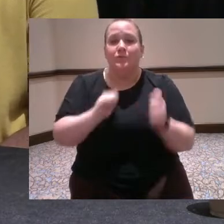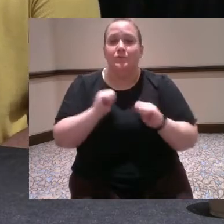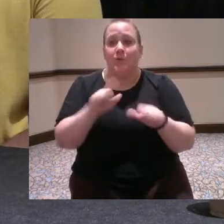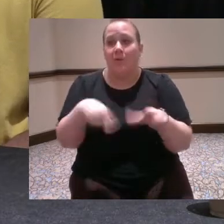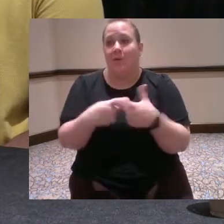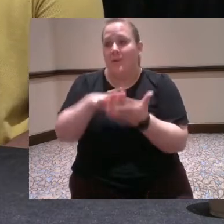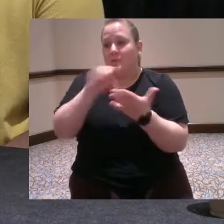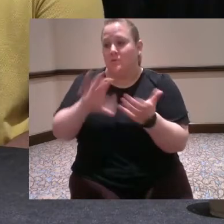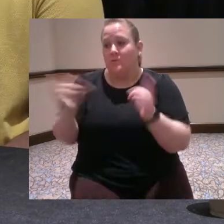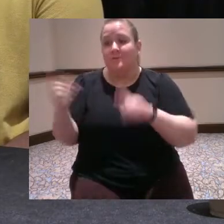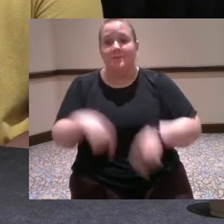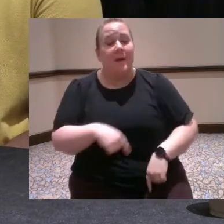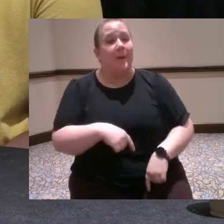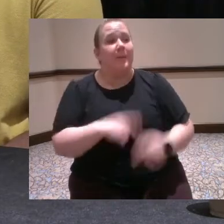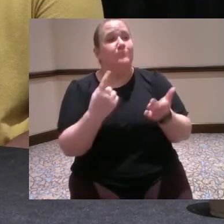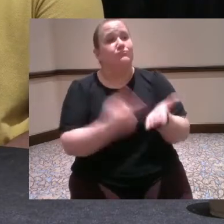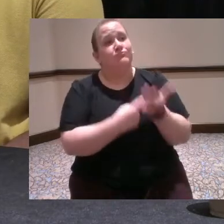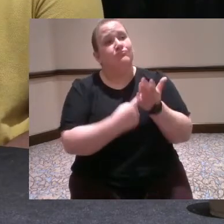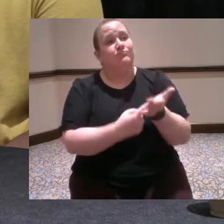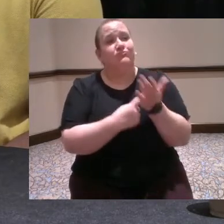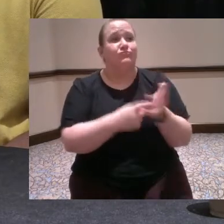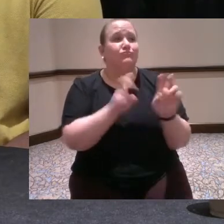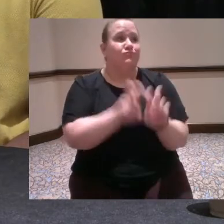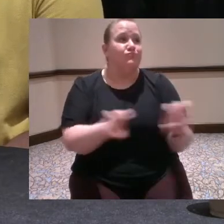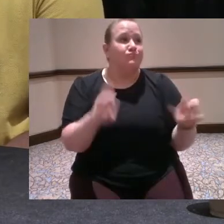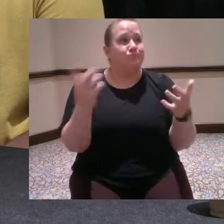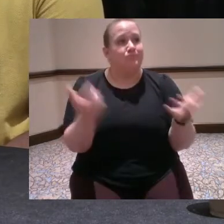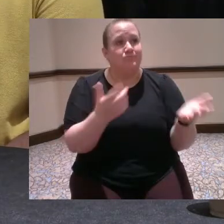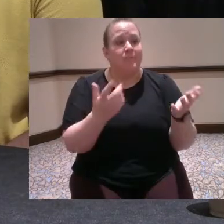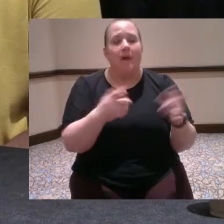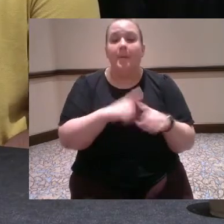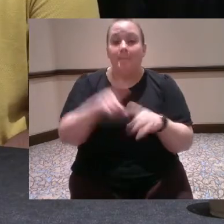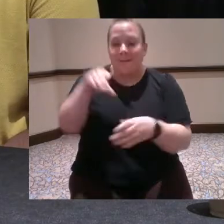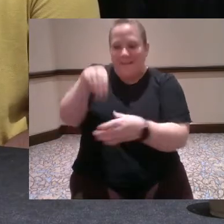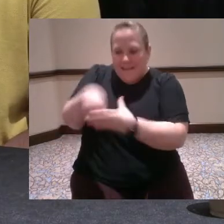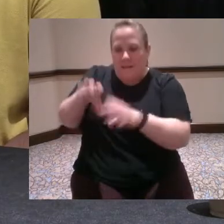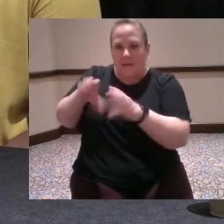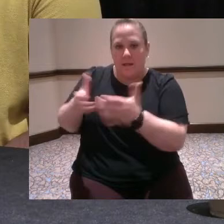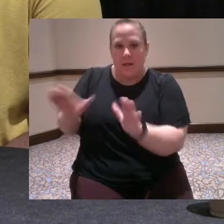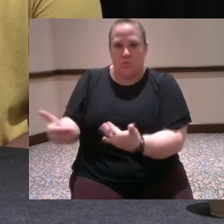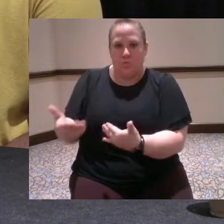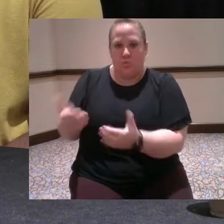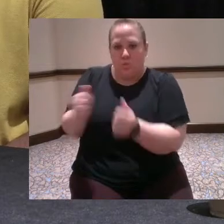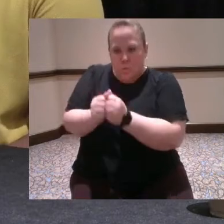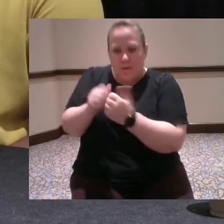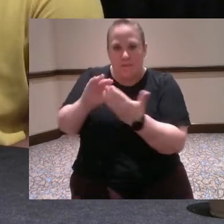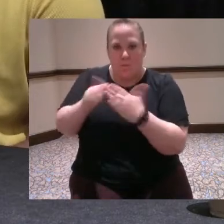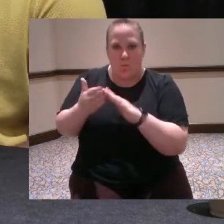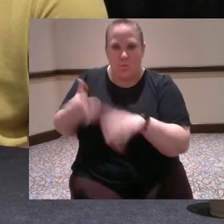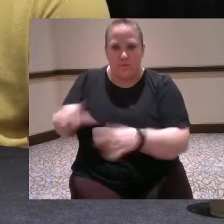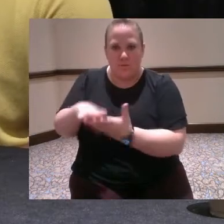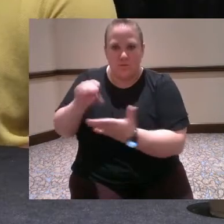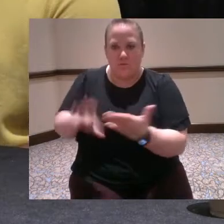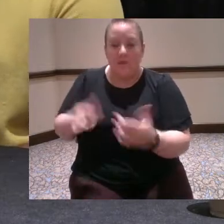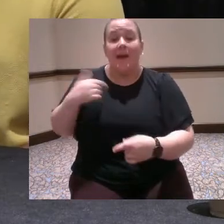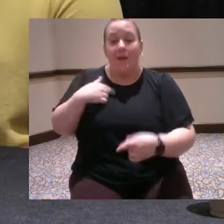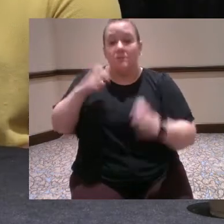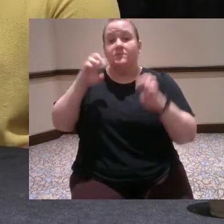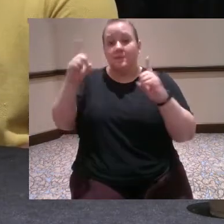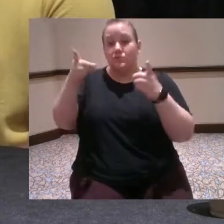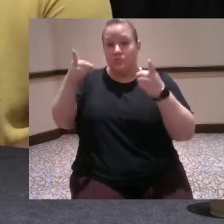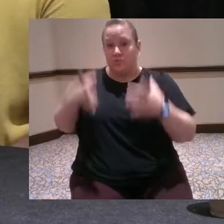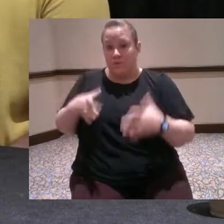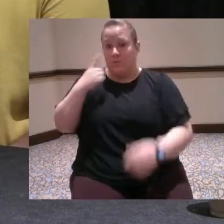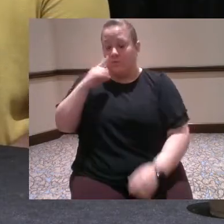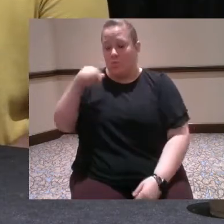back, but being inside of their communities, in their classrooms. I was the education director at Quantum for about 5 years. And